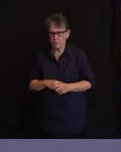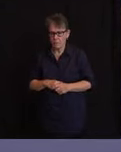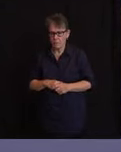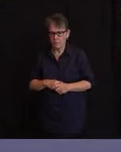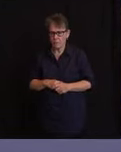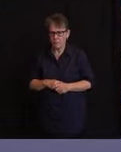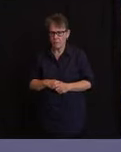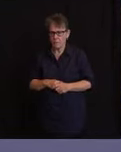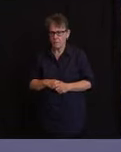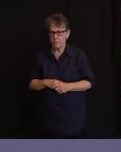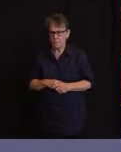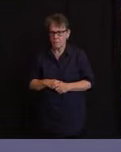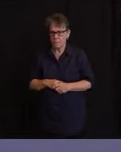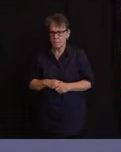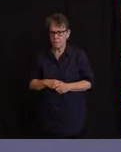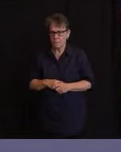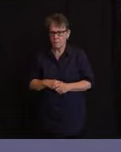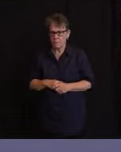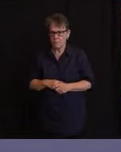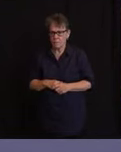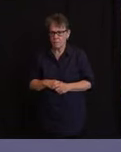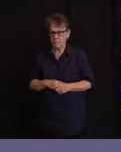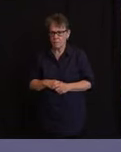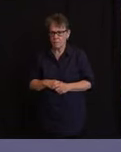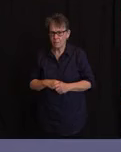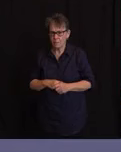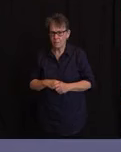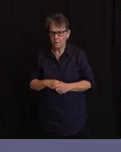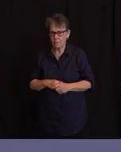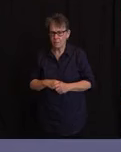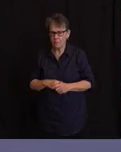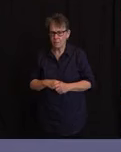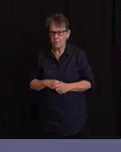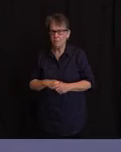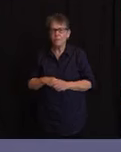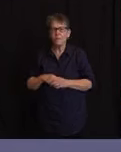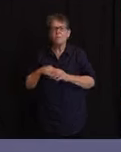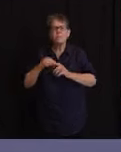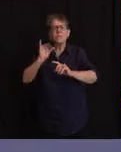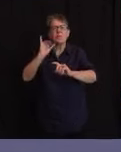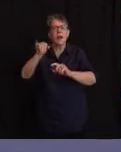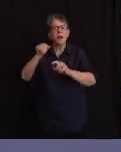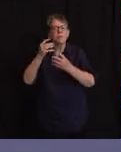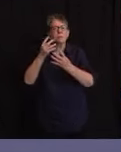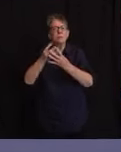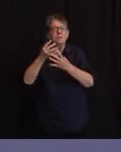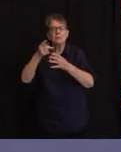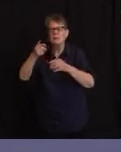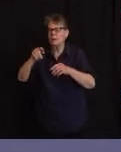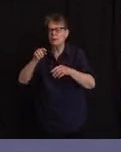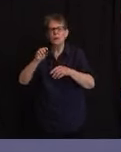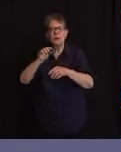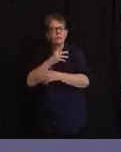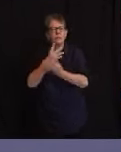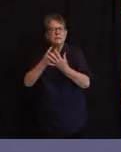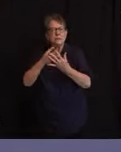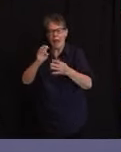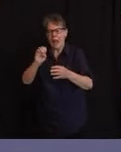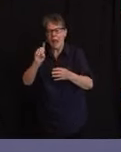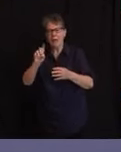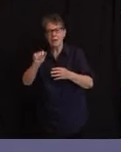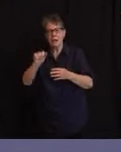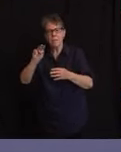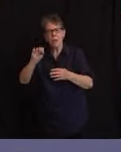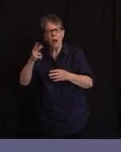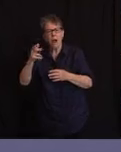in particular. This is a situation that existed as we came into office, and we've taken a whole range of steps since